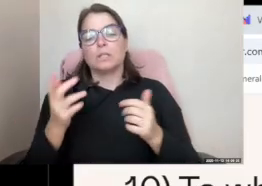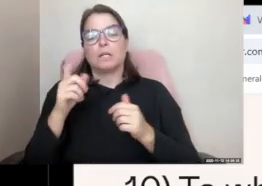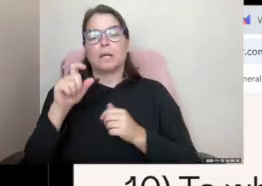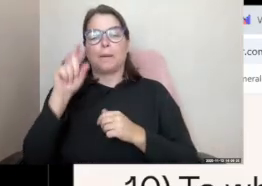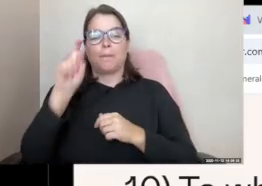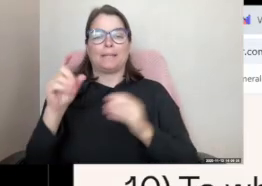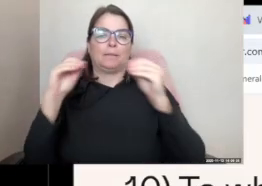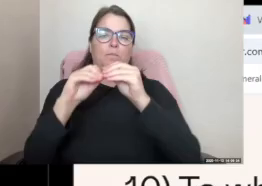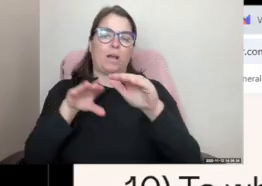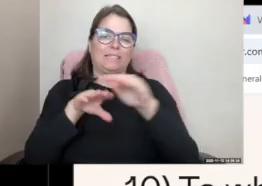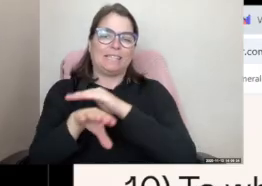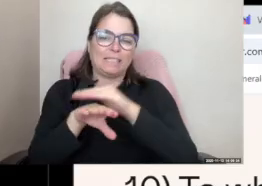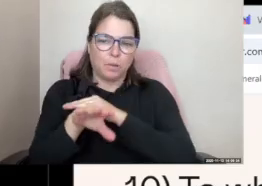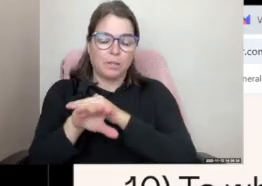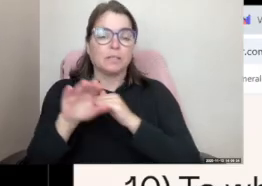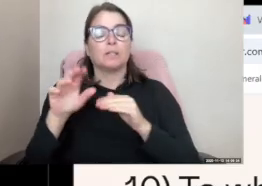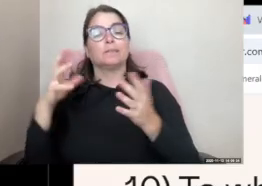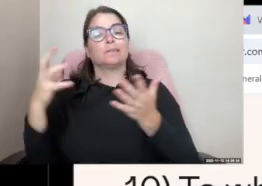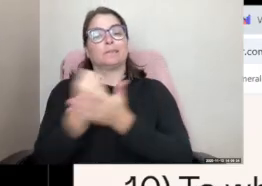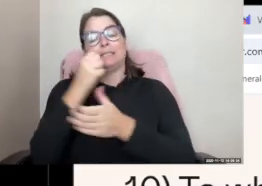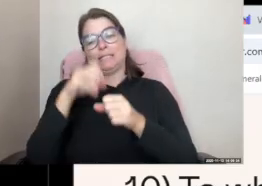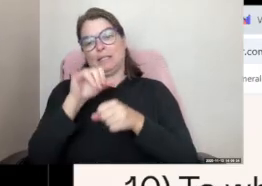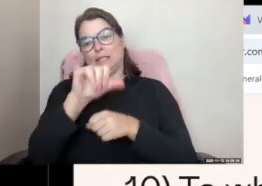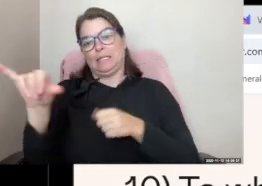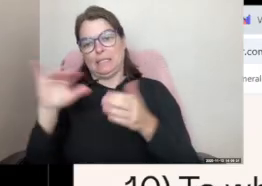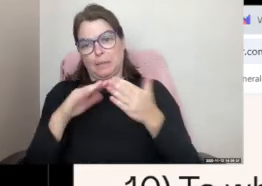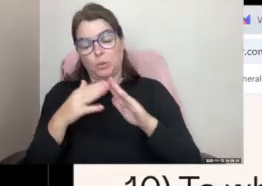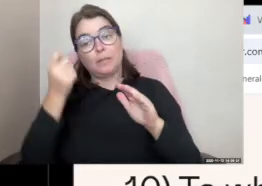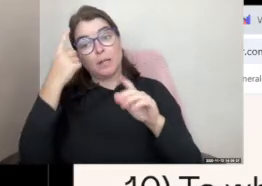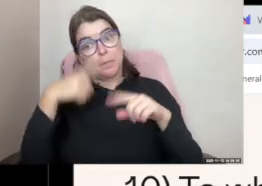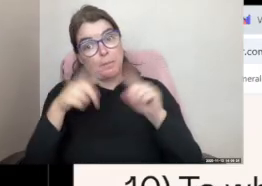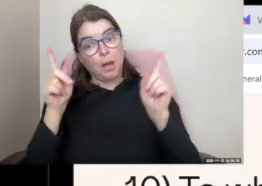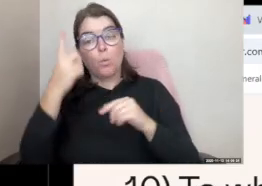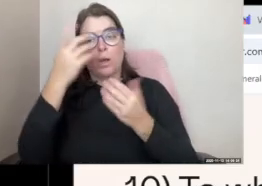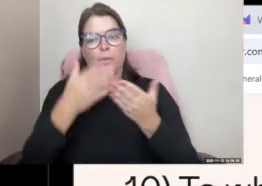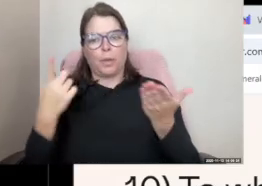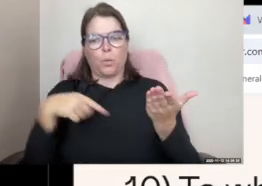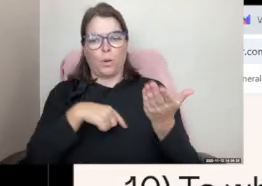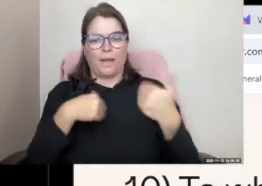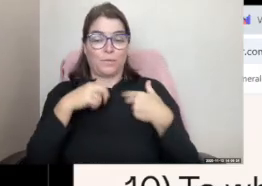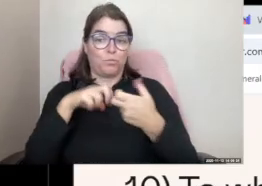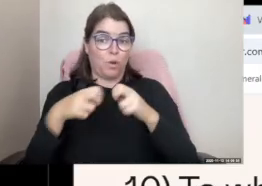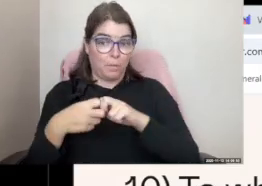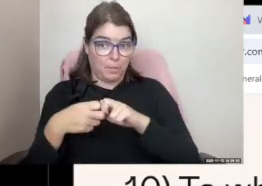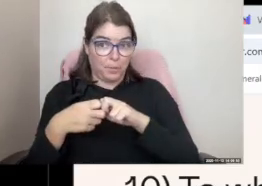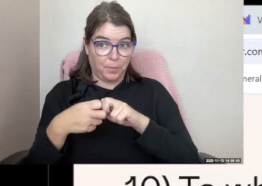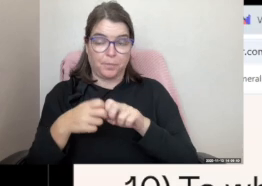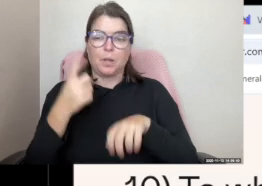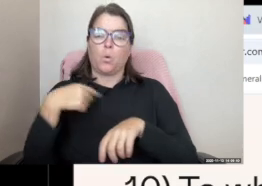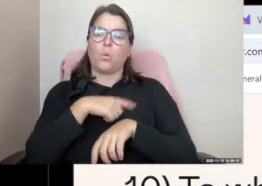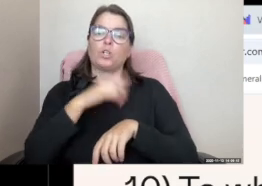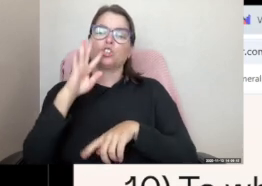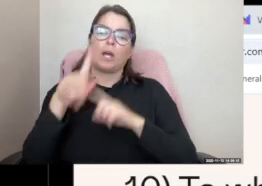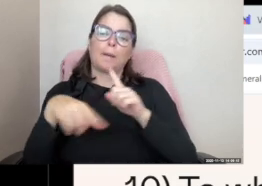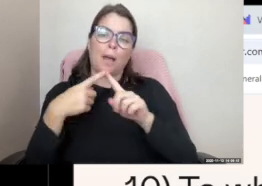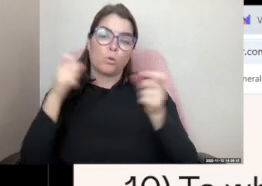medium-duty trucks in our class as well. They need to be addressed. These technologies need to be moved forward. They